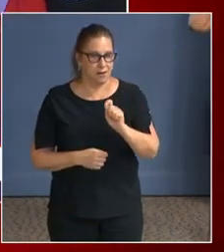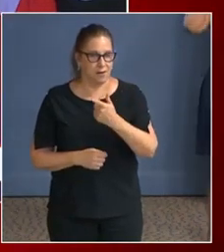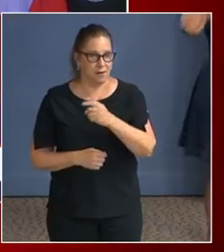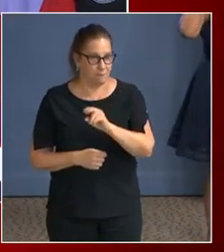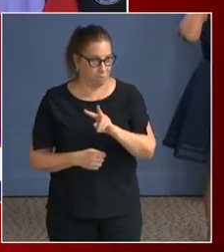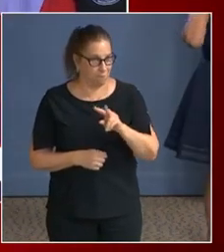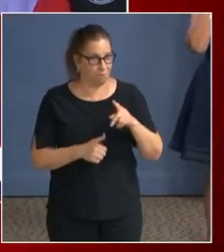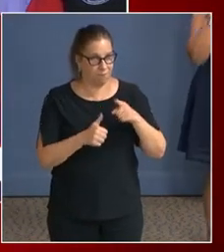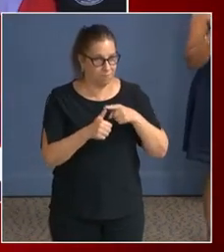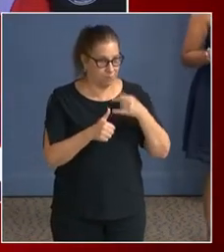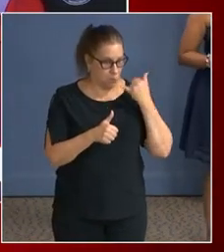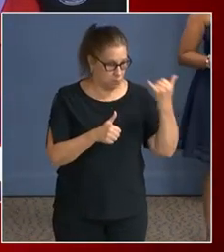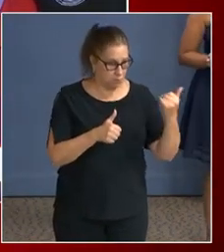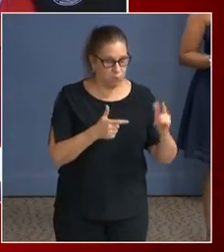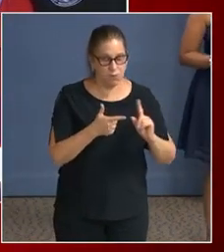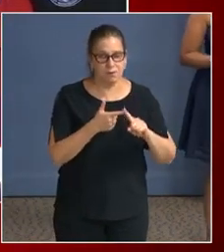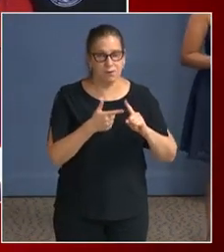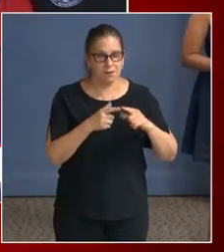Thank you, Madam Mayor.